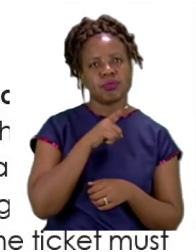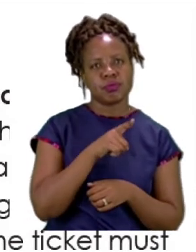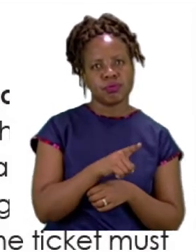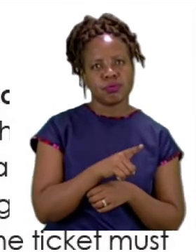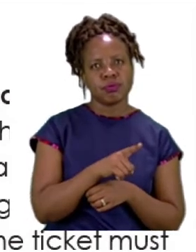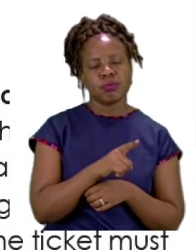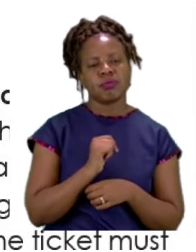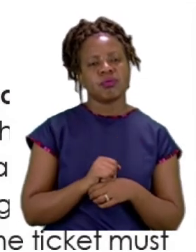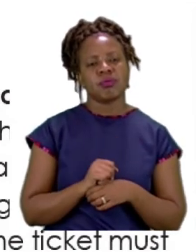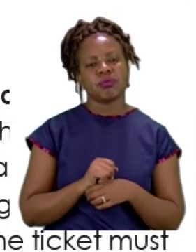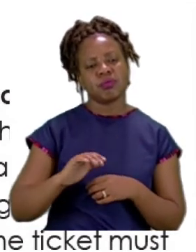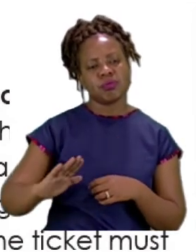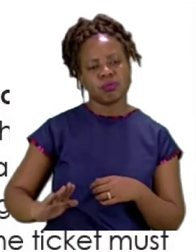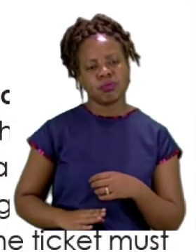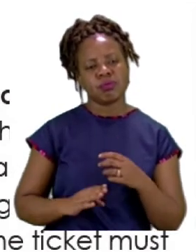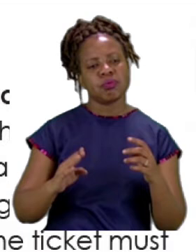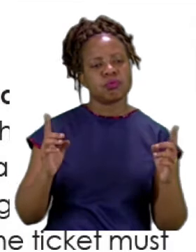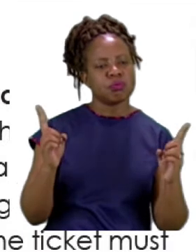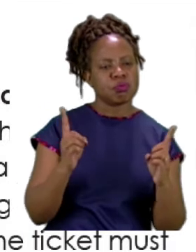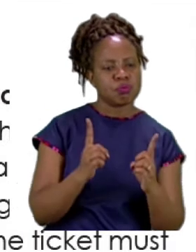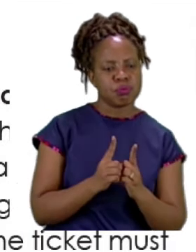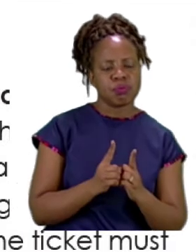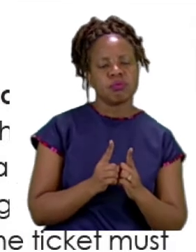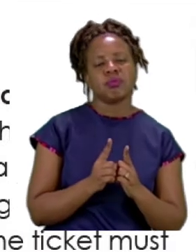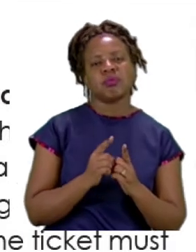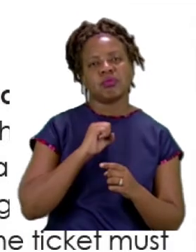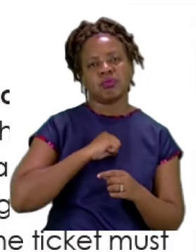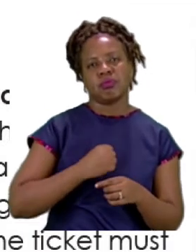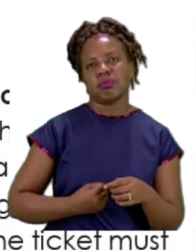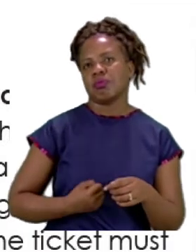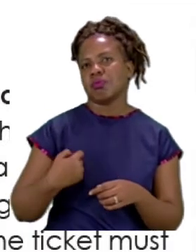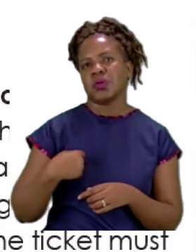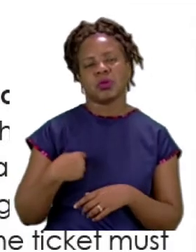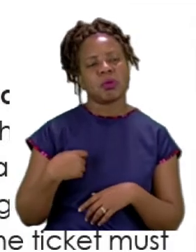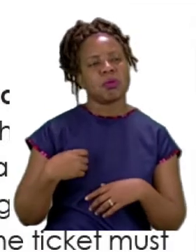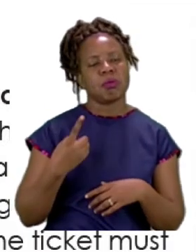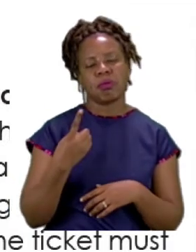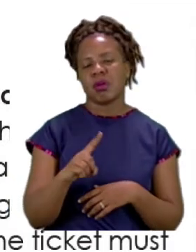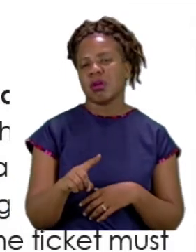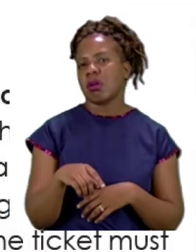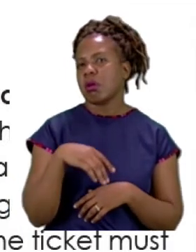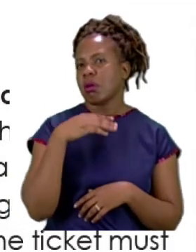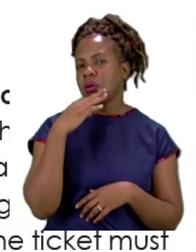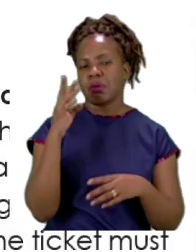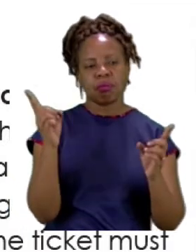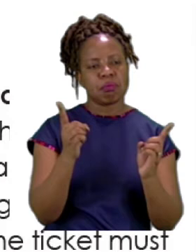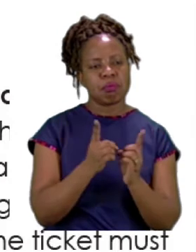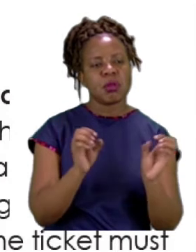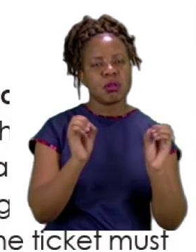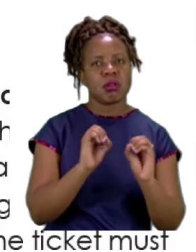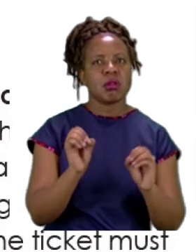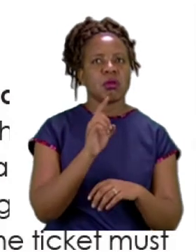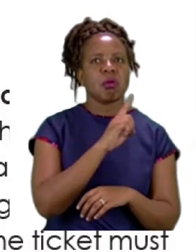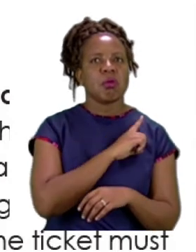The train never came. She went back home as she failed to see